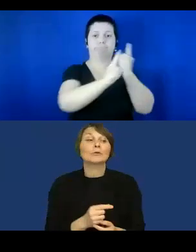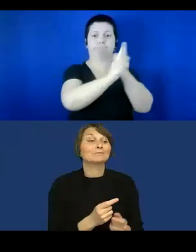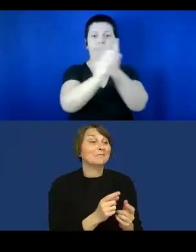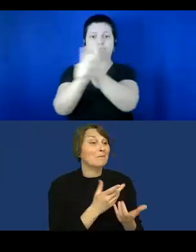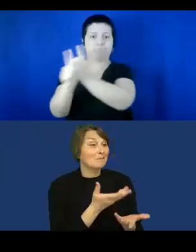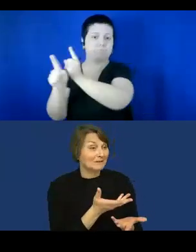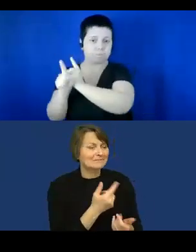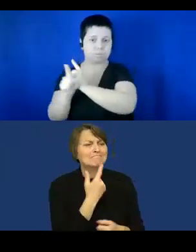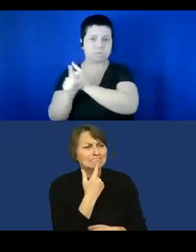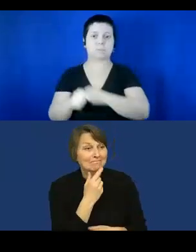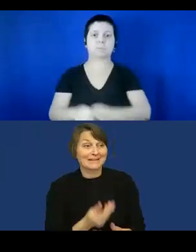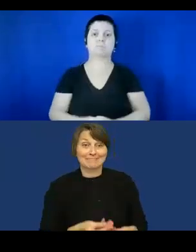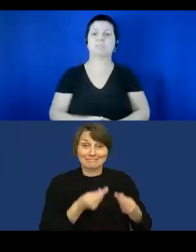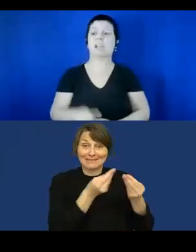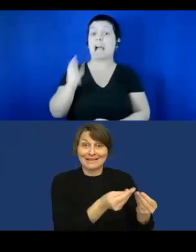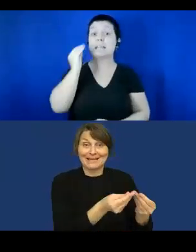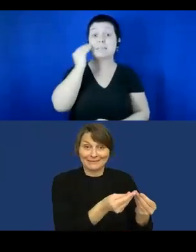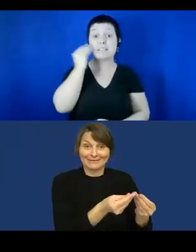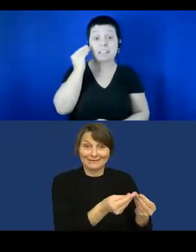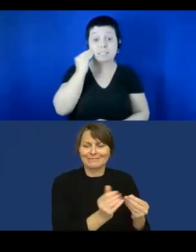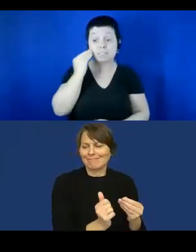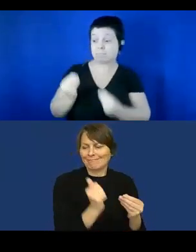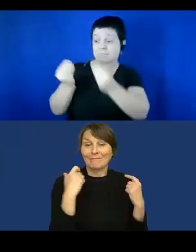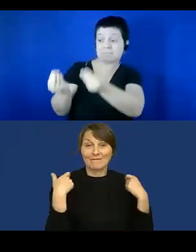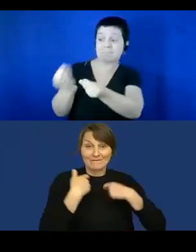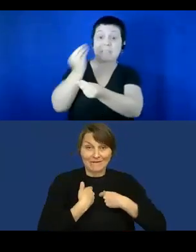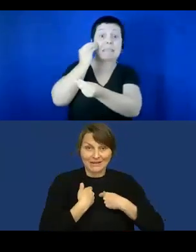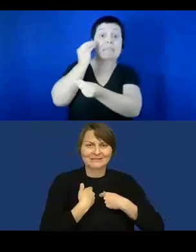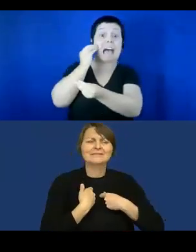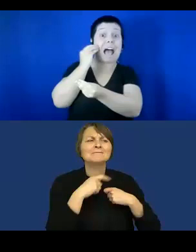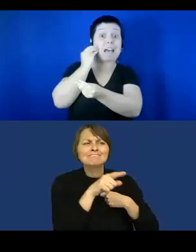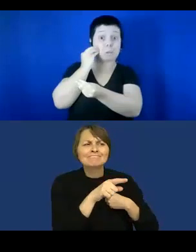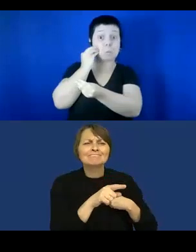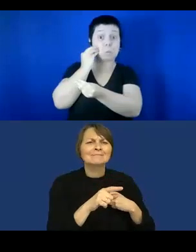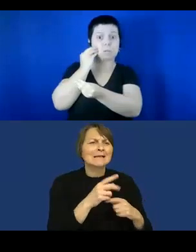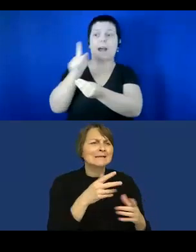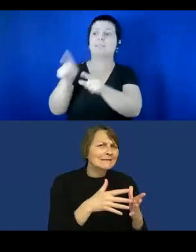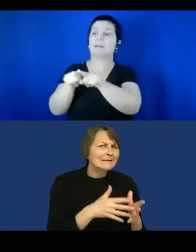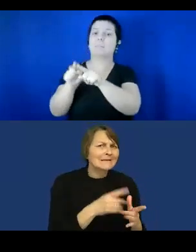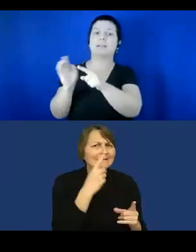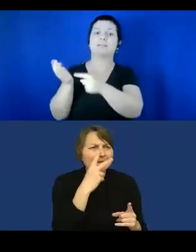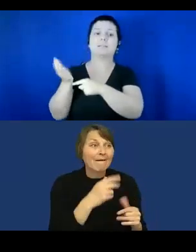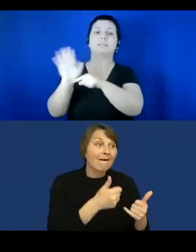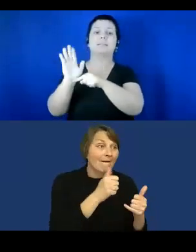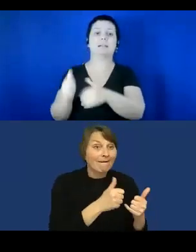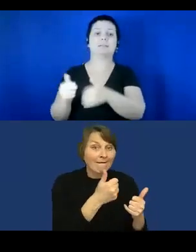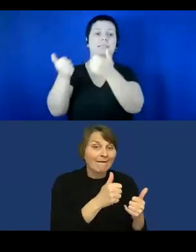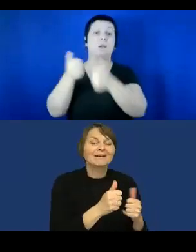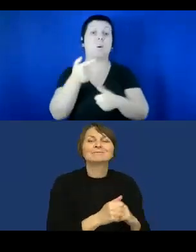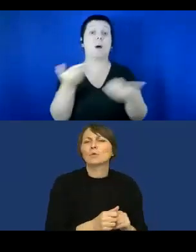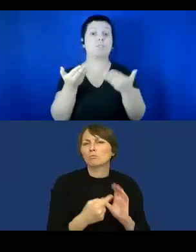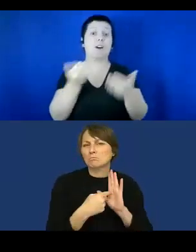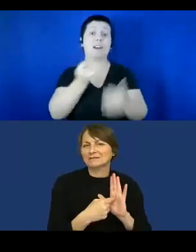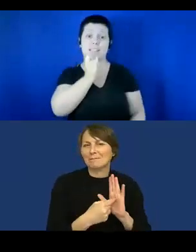our vibration patterns and also helped us improve them. And I'll show you some examples. For instance, this is